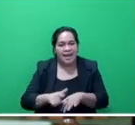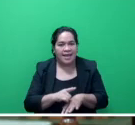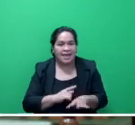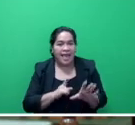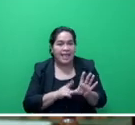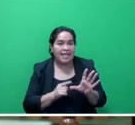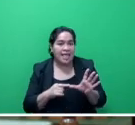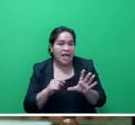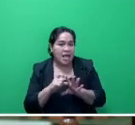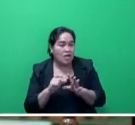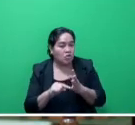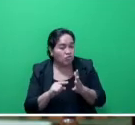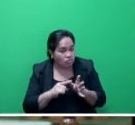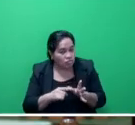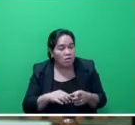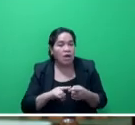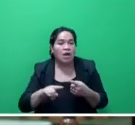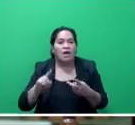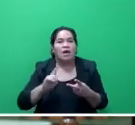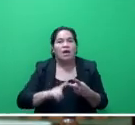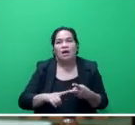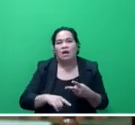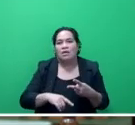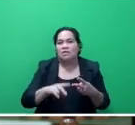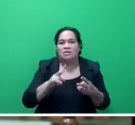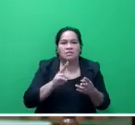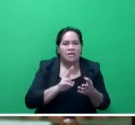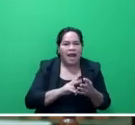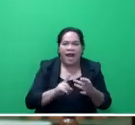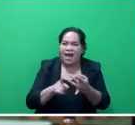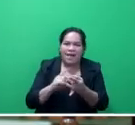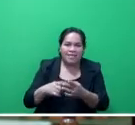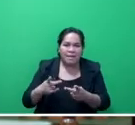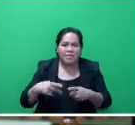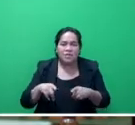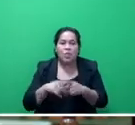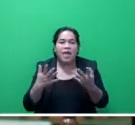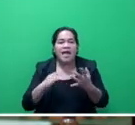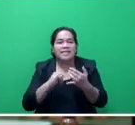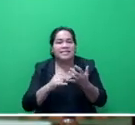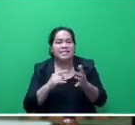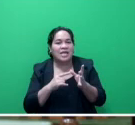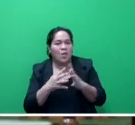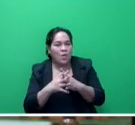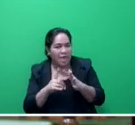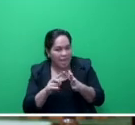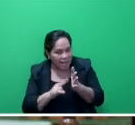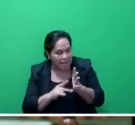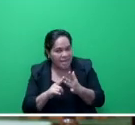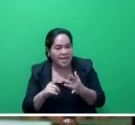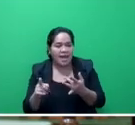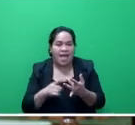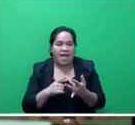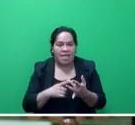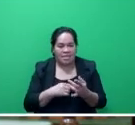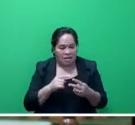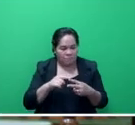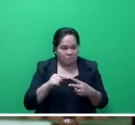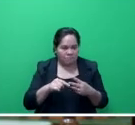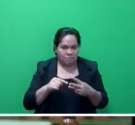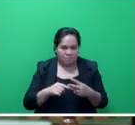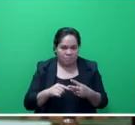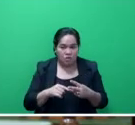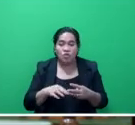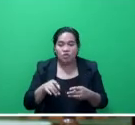resilient with underground cabling through EFL, and the other ones in Someni and Warambithia will also be made climate